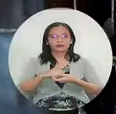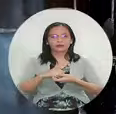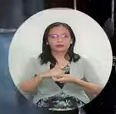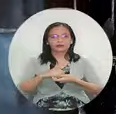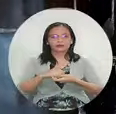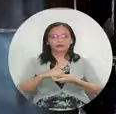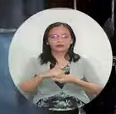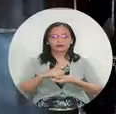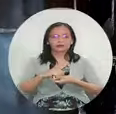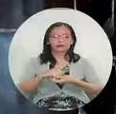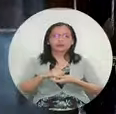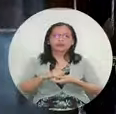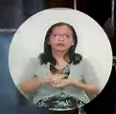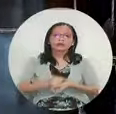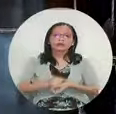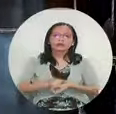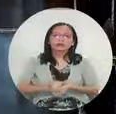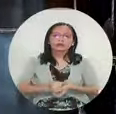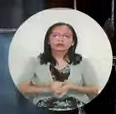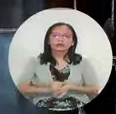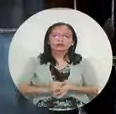result of what we have achieved.